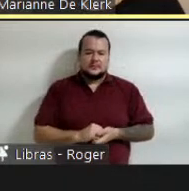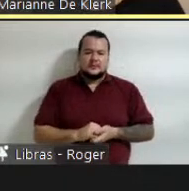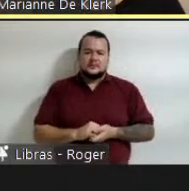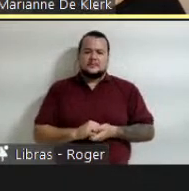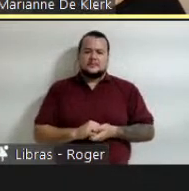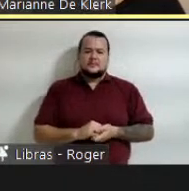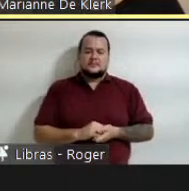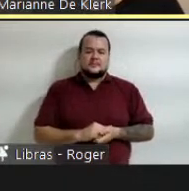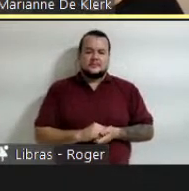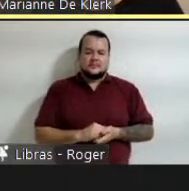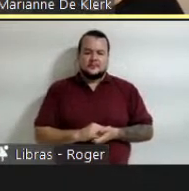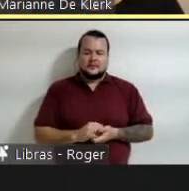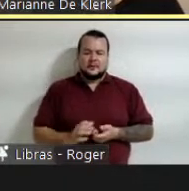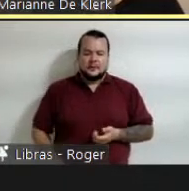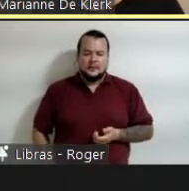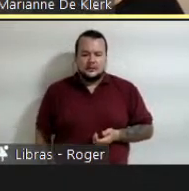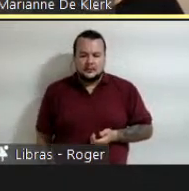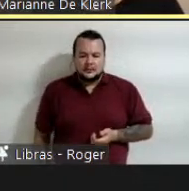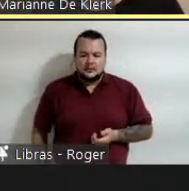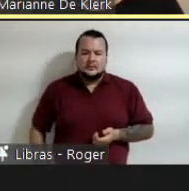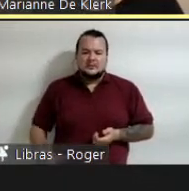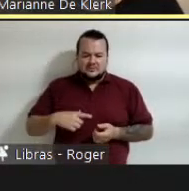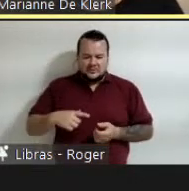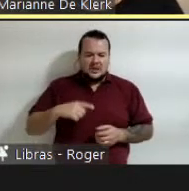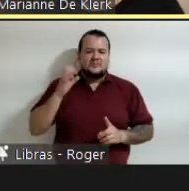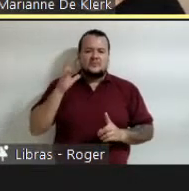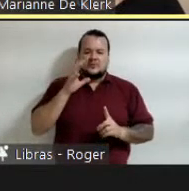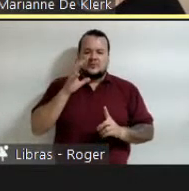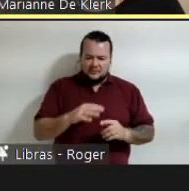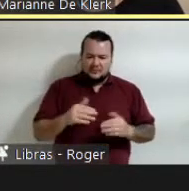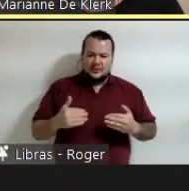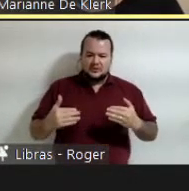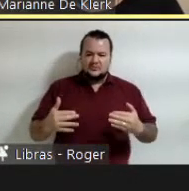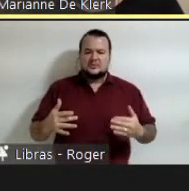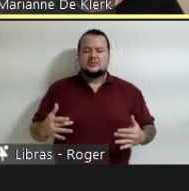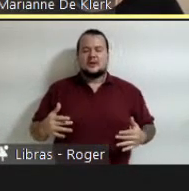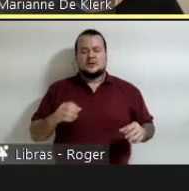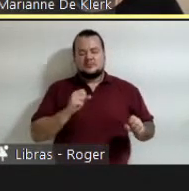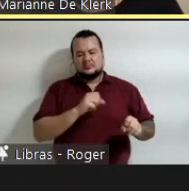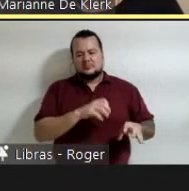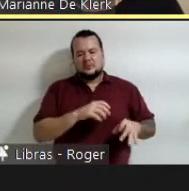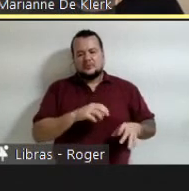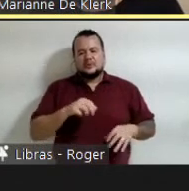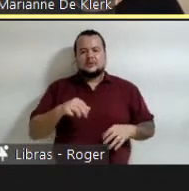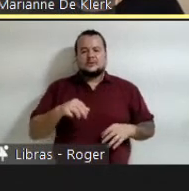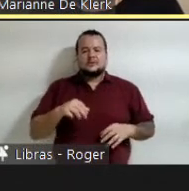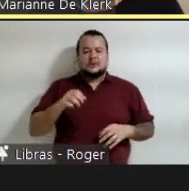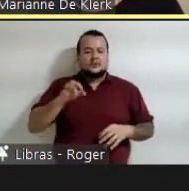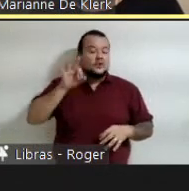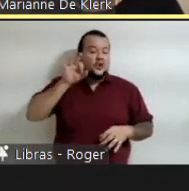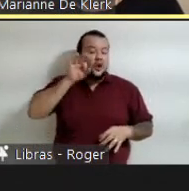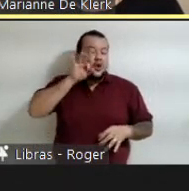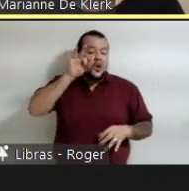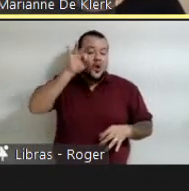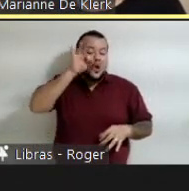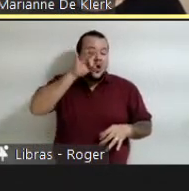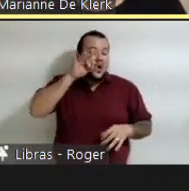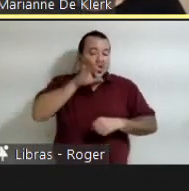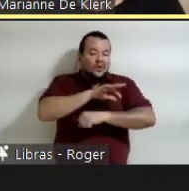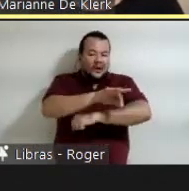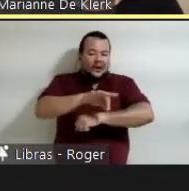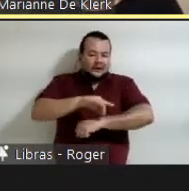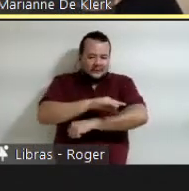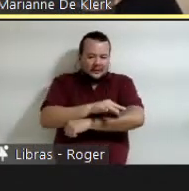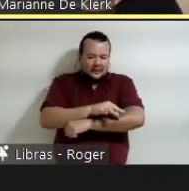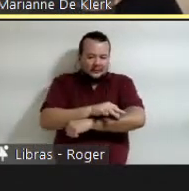it sits fronting on the most important central square in the city itself. The development of the block, and just keep in mind